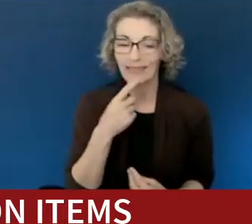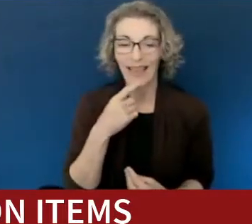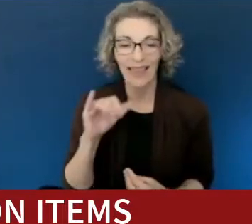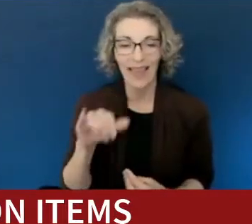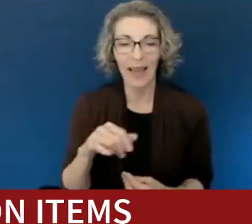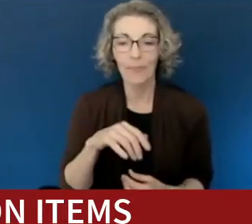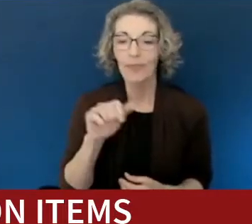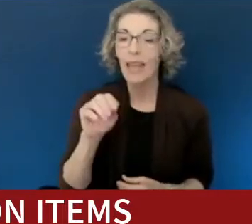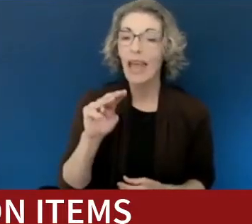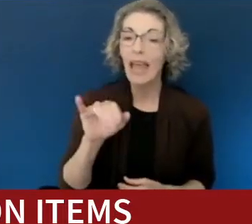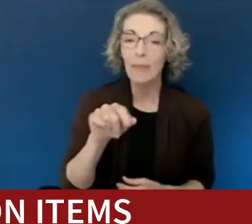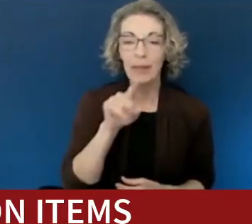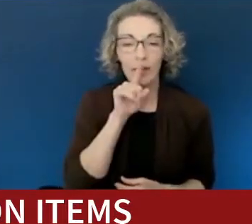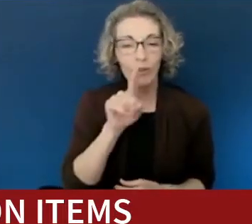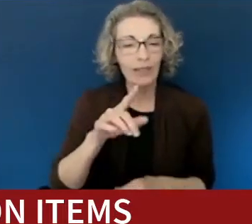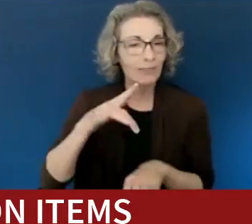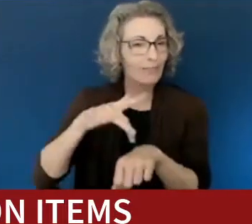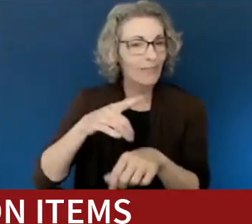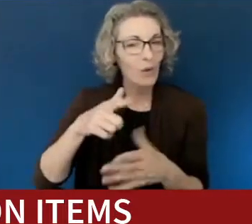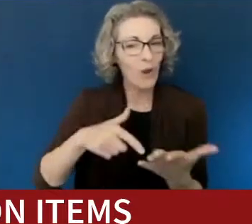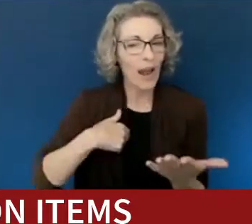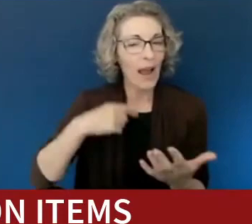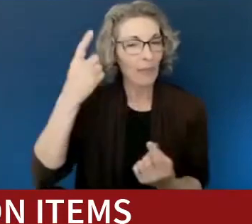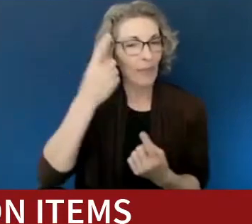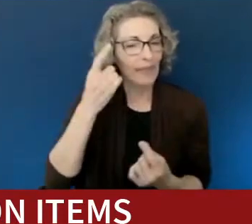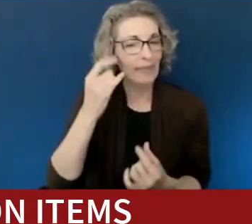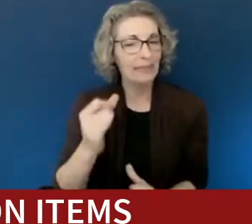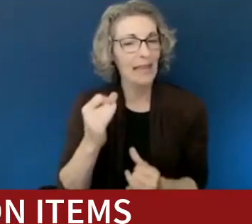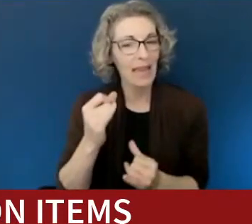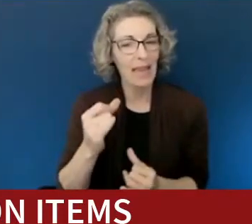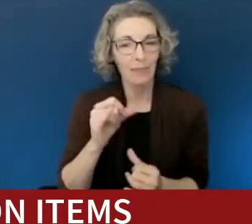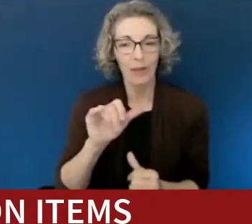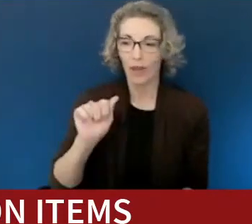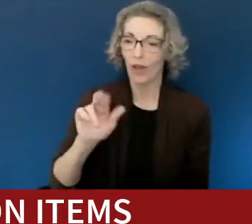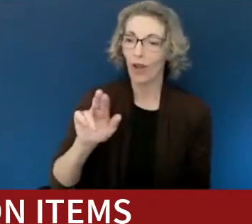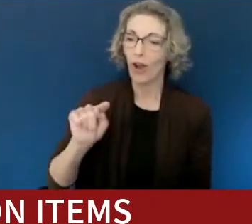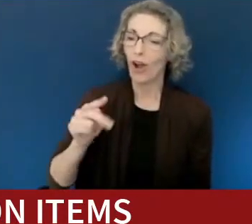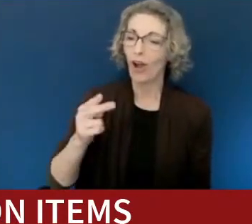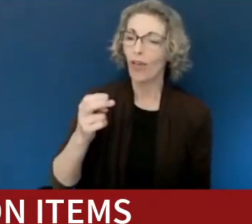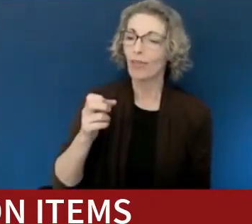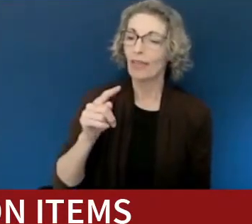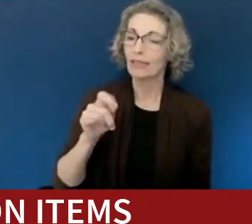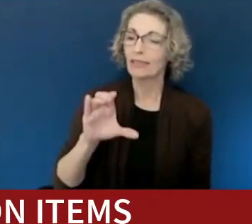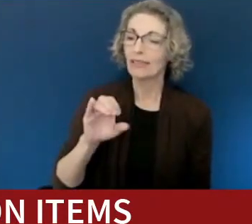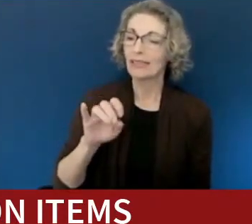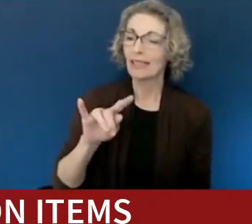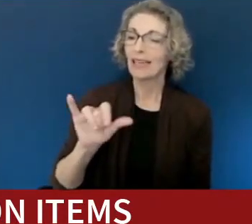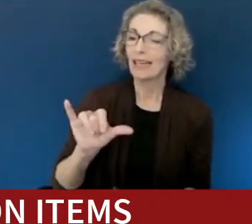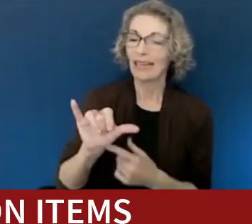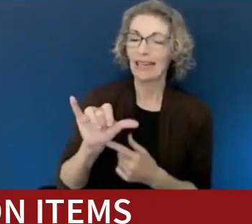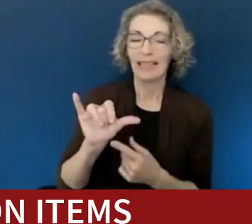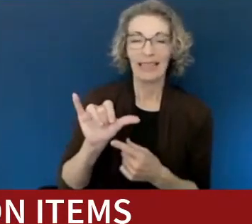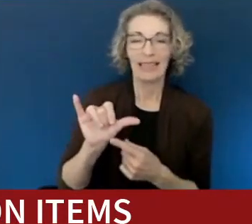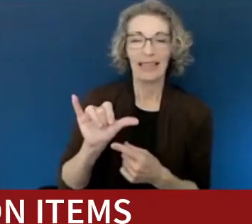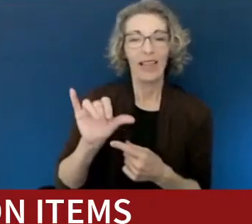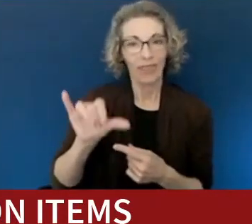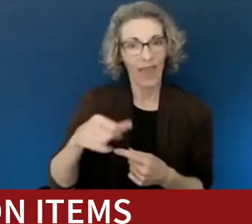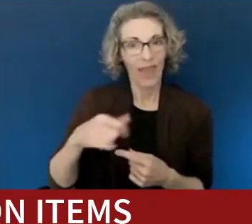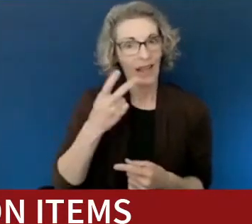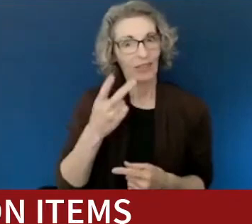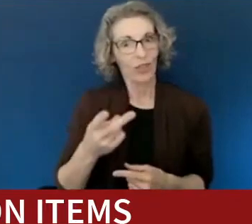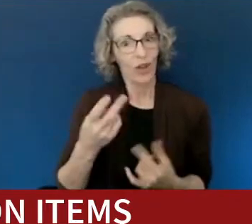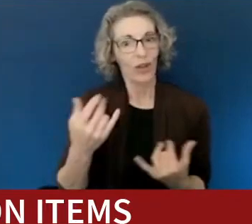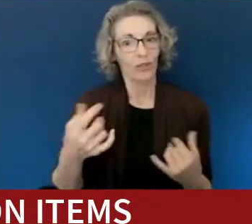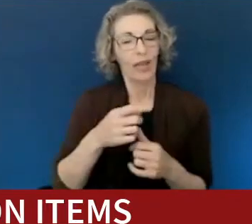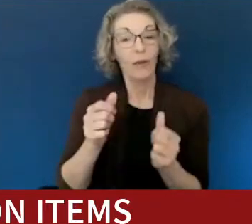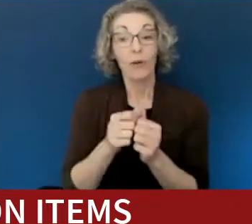Amy really touched on what I was thinking about in terms of authenticity. That's something that I really saw today with not only the panels, but